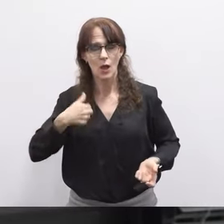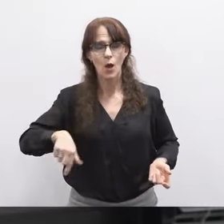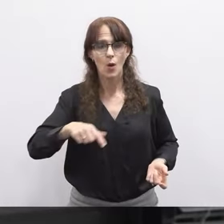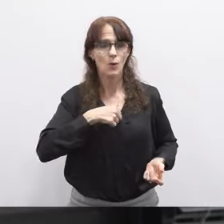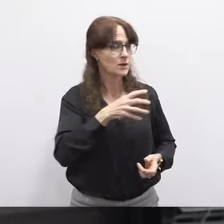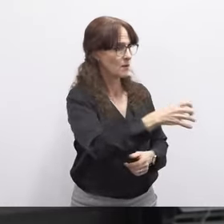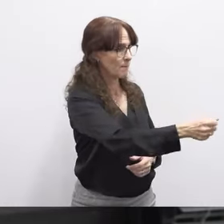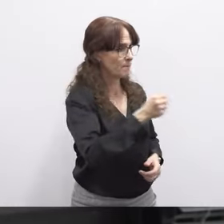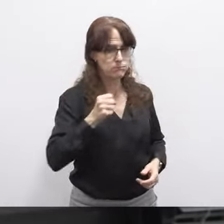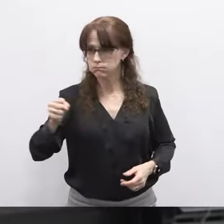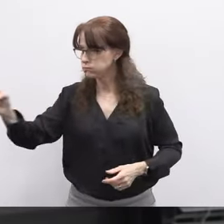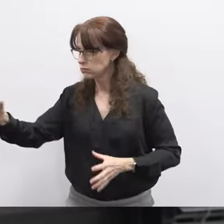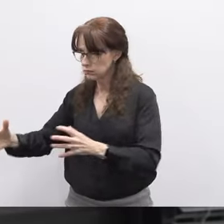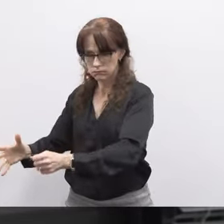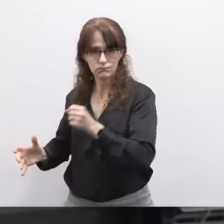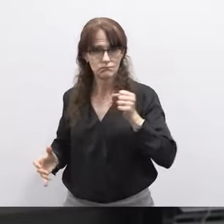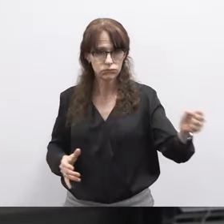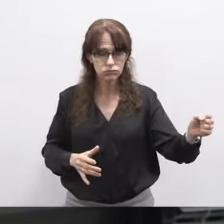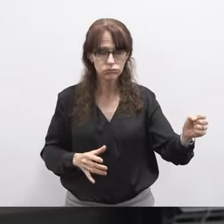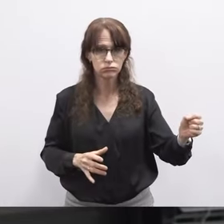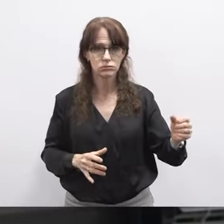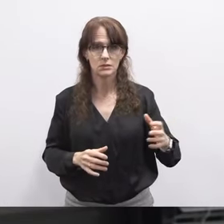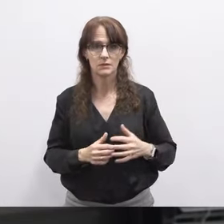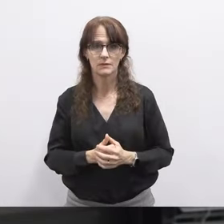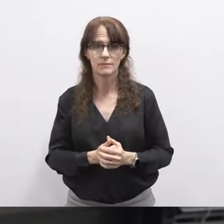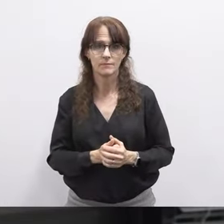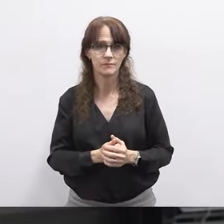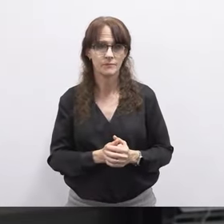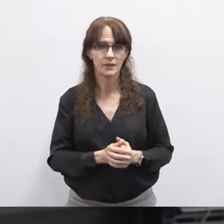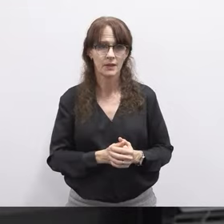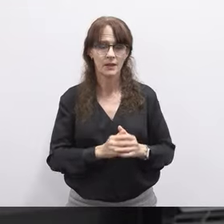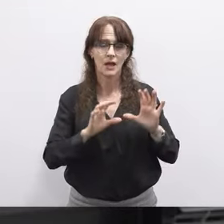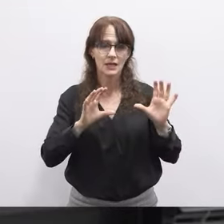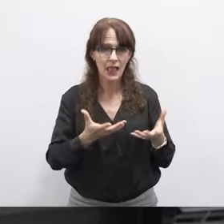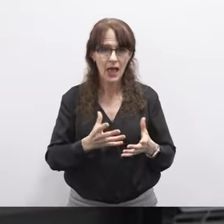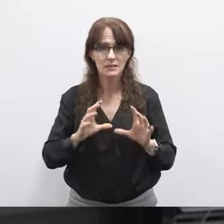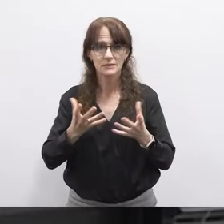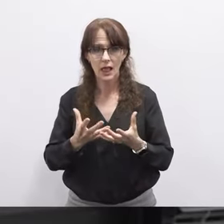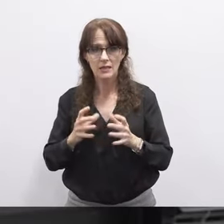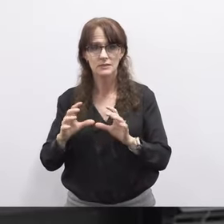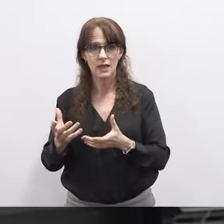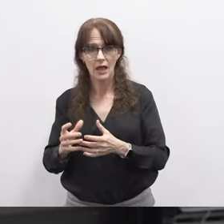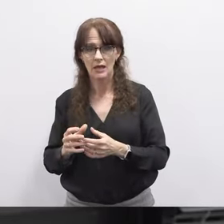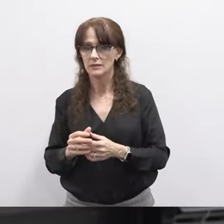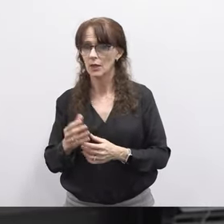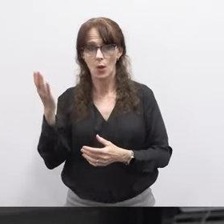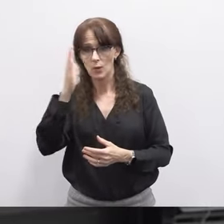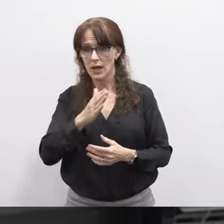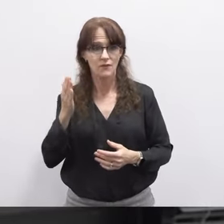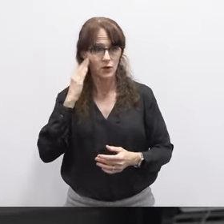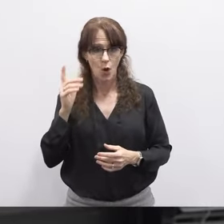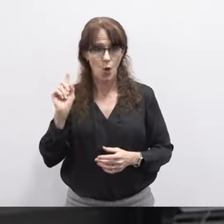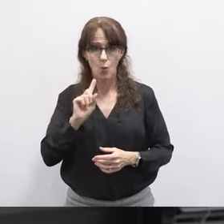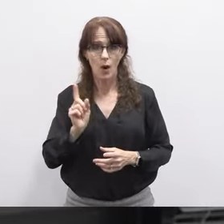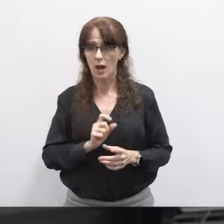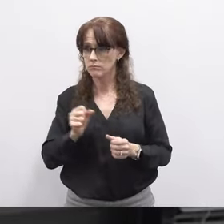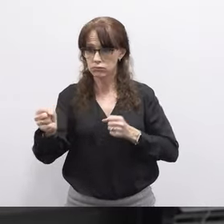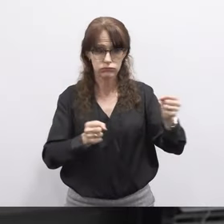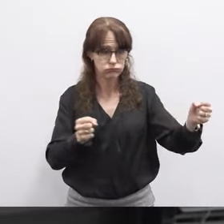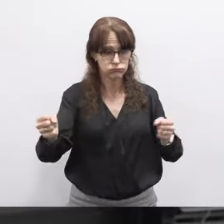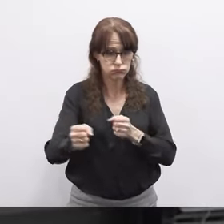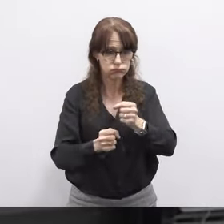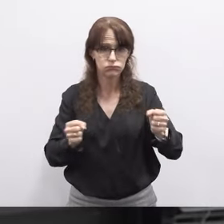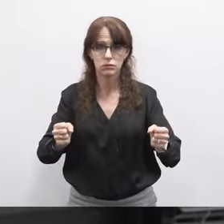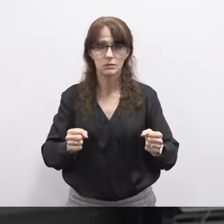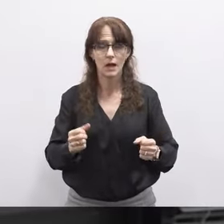being pulled left and right, class after class. We never know where we're going to be. Because there's not,